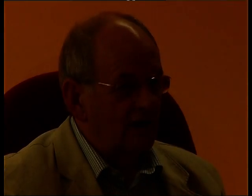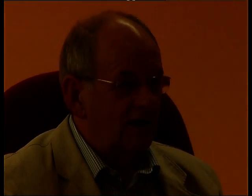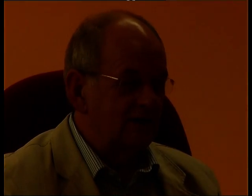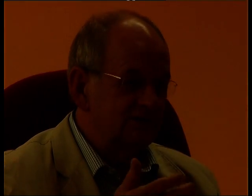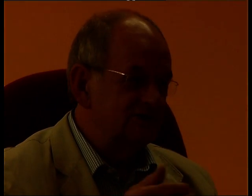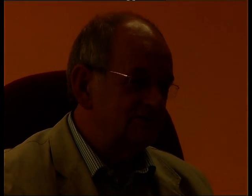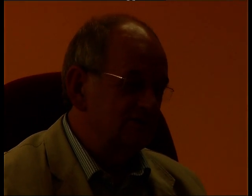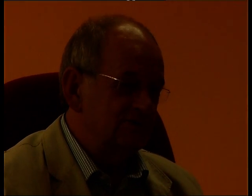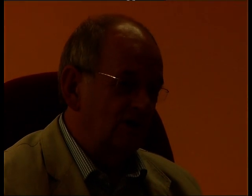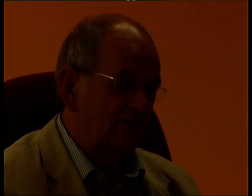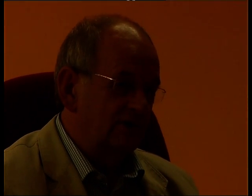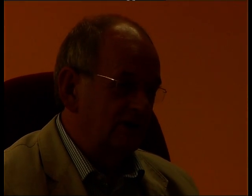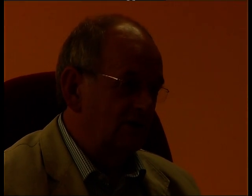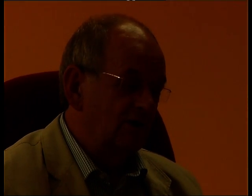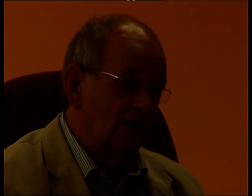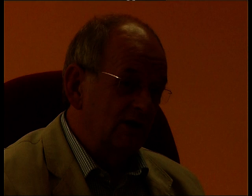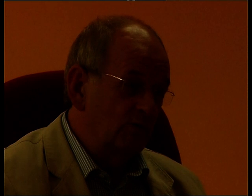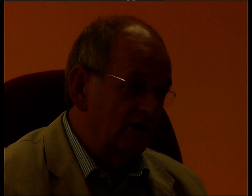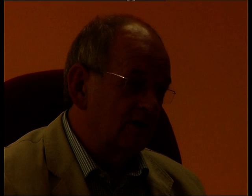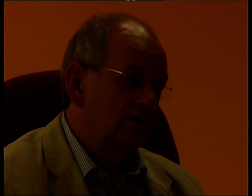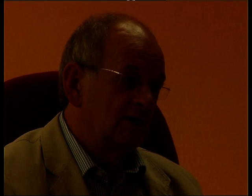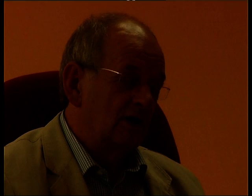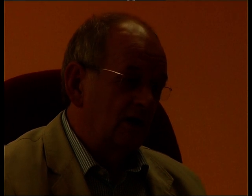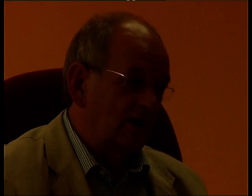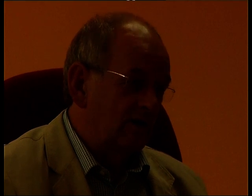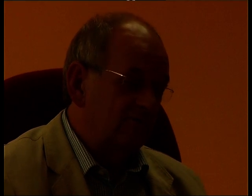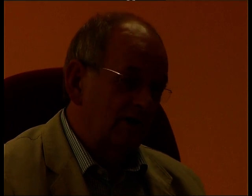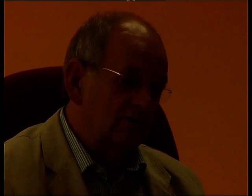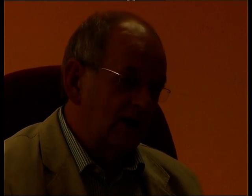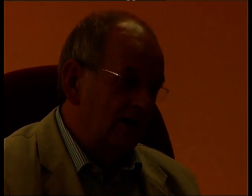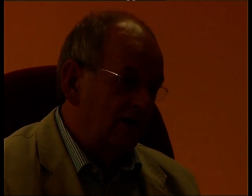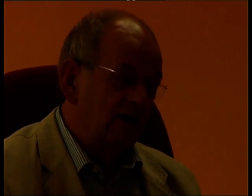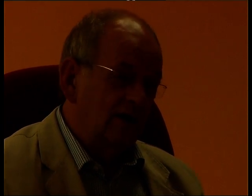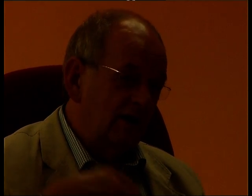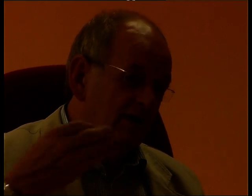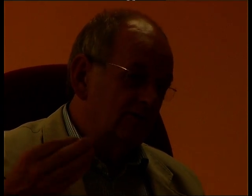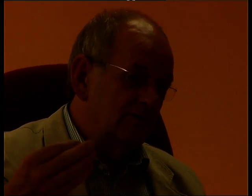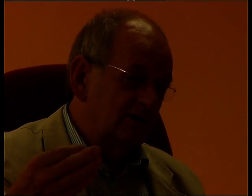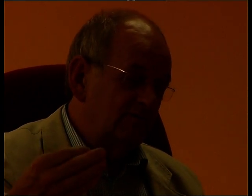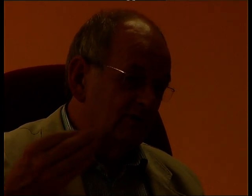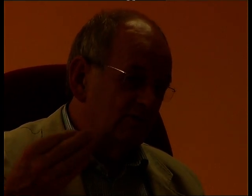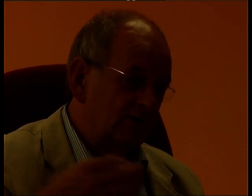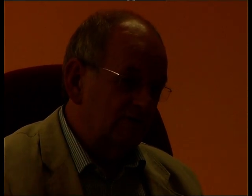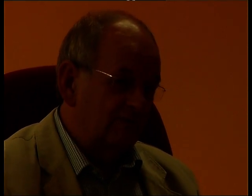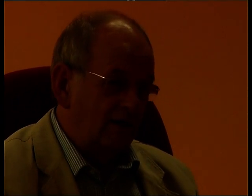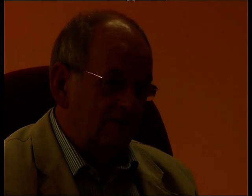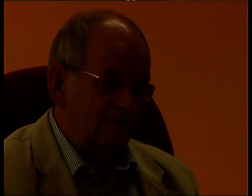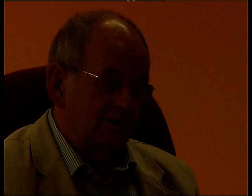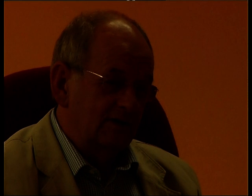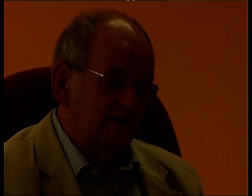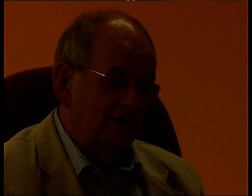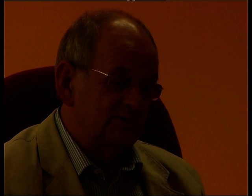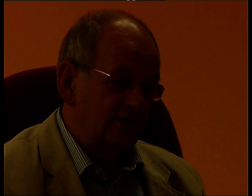We're relying in this instance on the early work of Alcan, the further work of